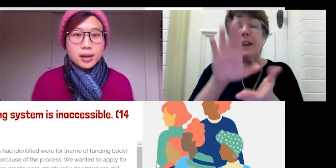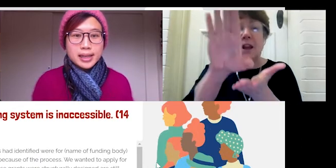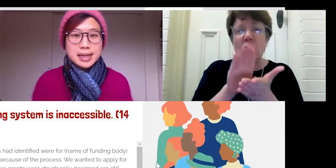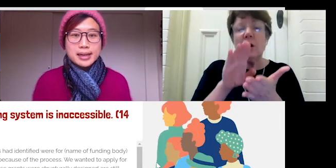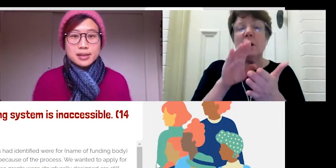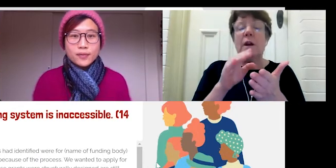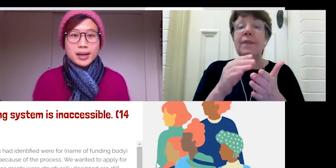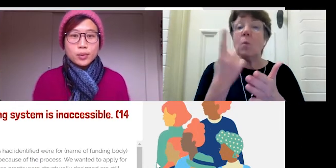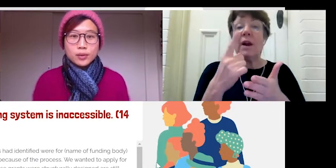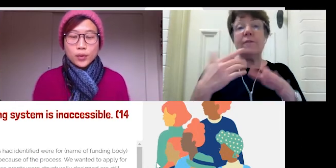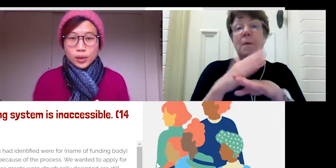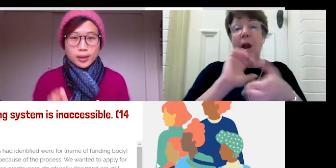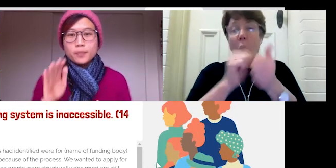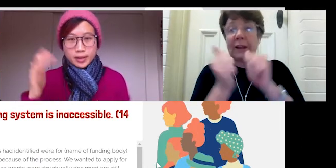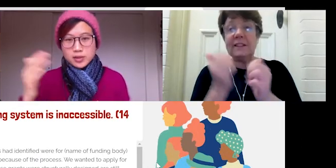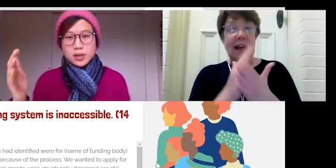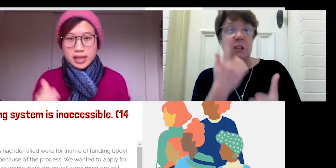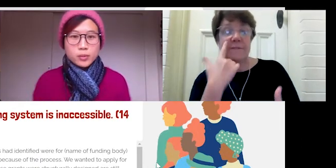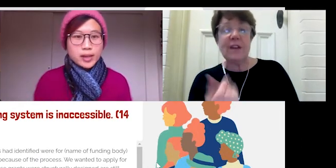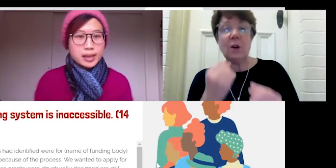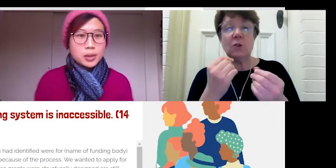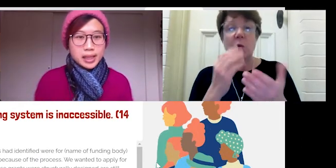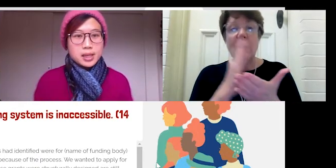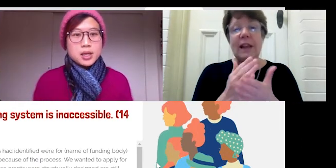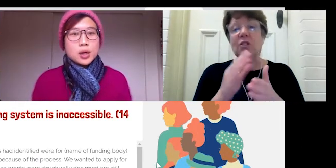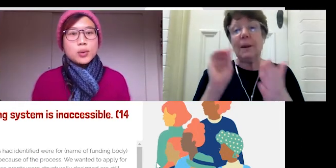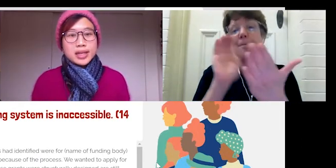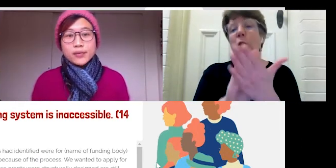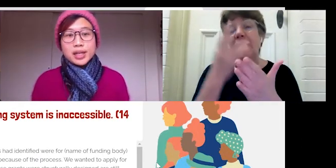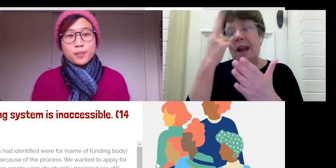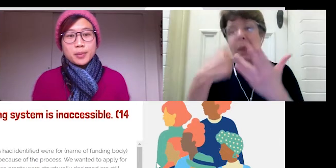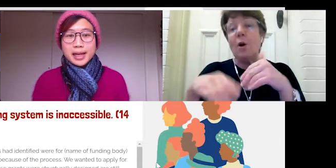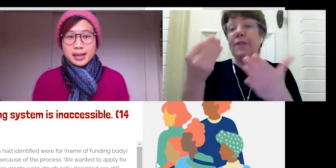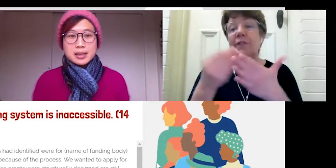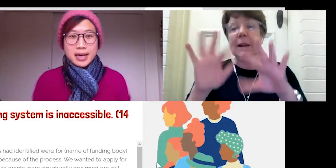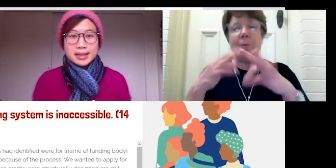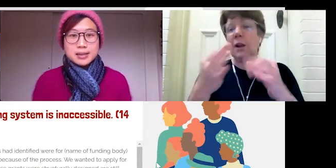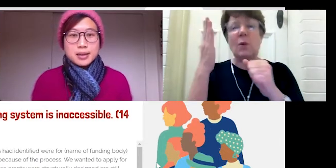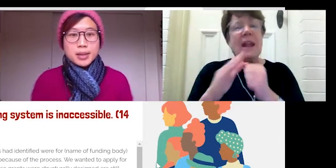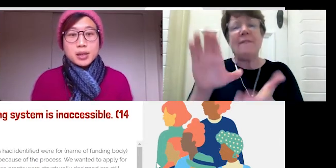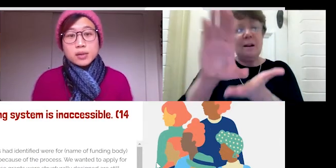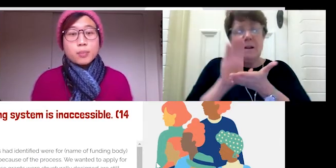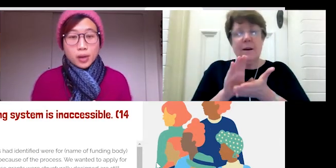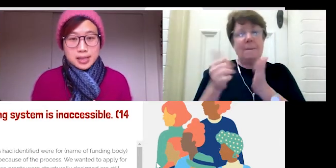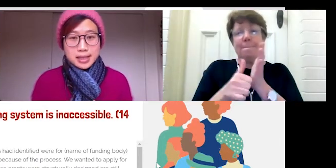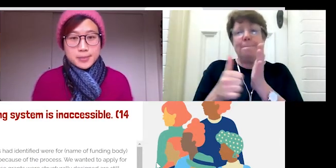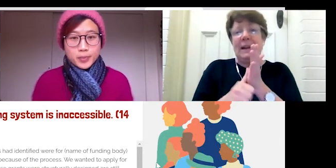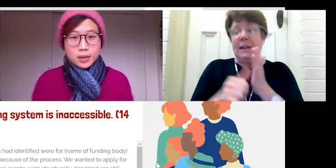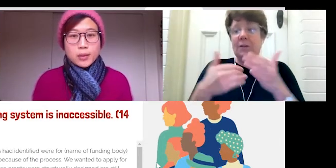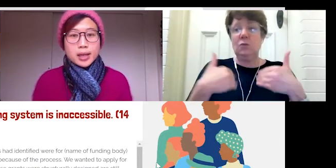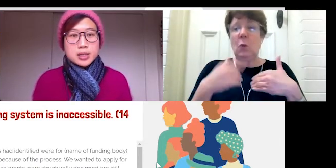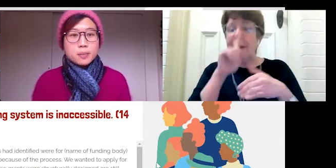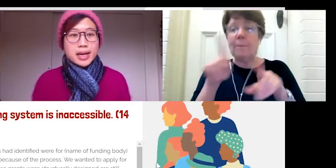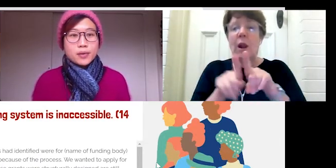of my colleagues had identified were for, insert the name of the funding body, who would never give people like us a grant because of the process.